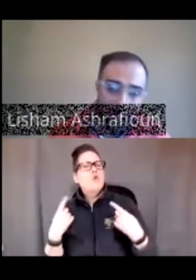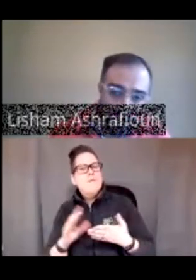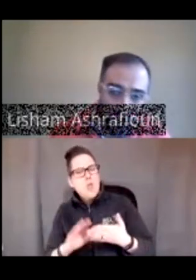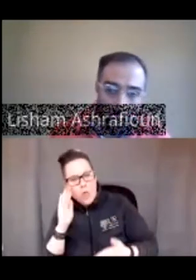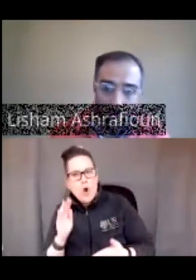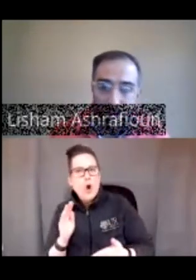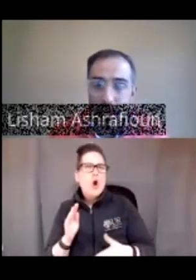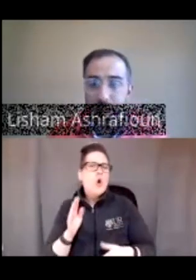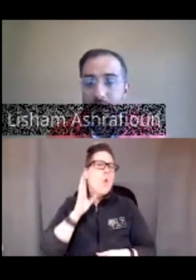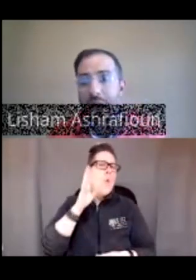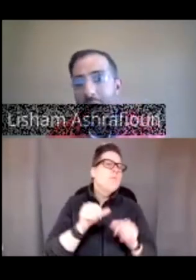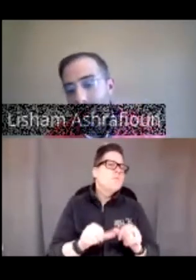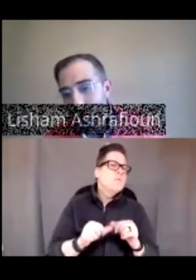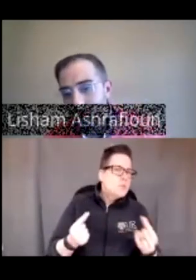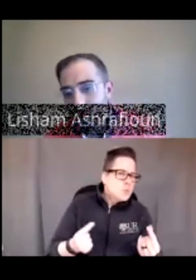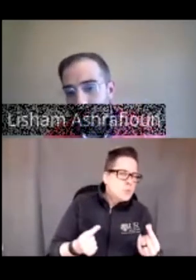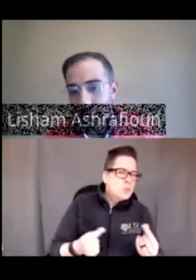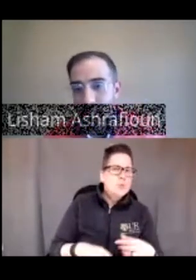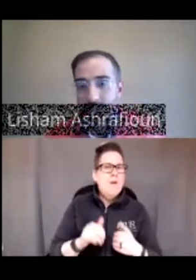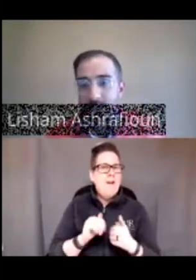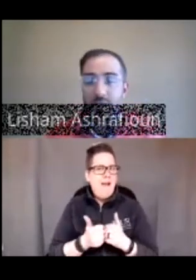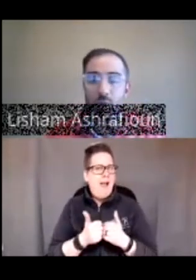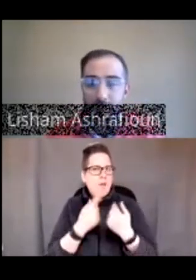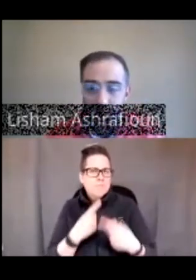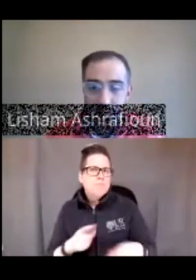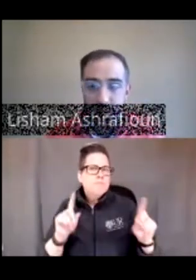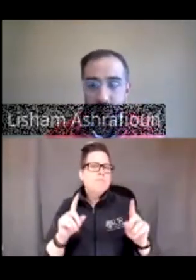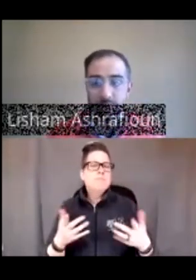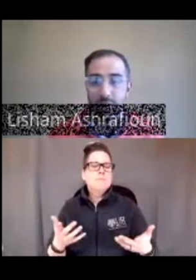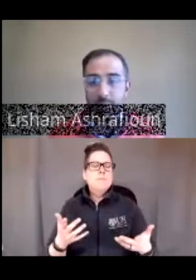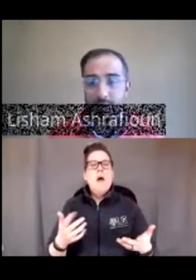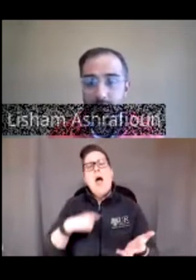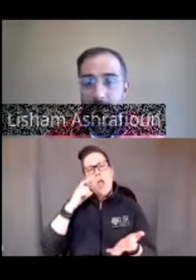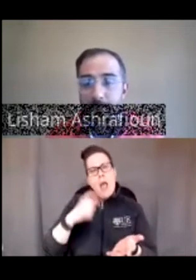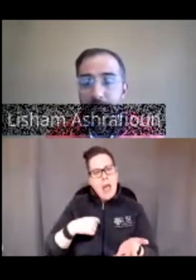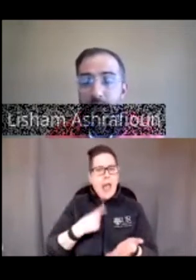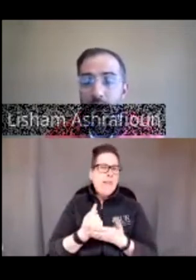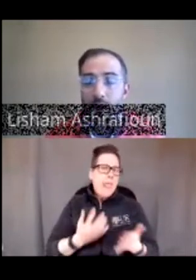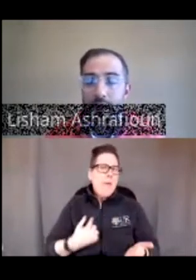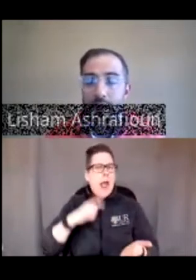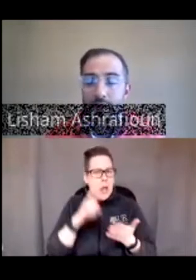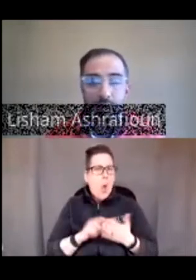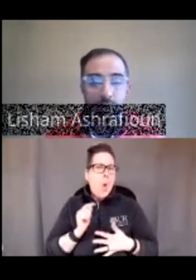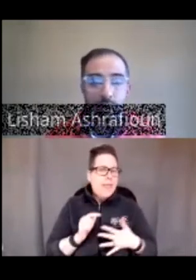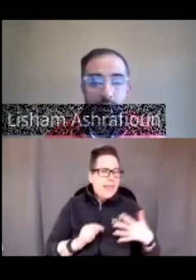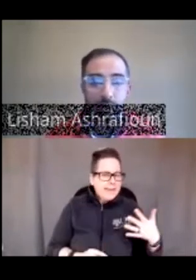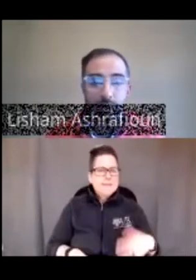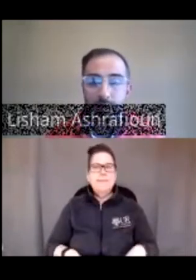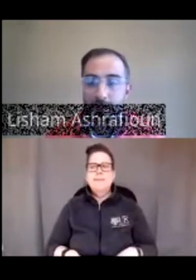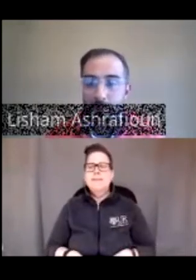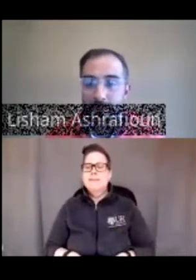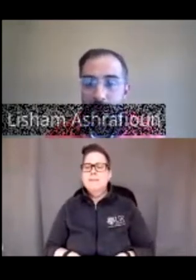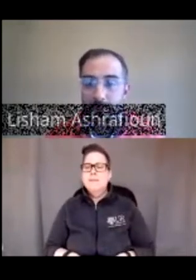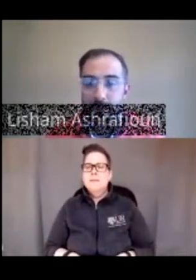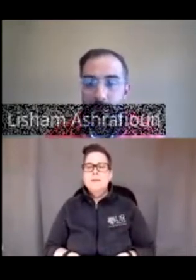you want to continue working on? How can you accomplish this? This is what I noticed as your therapist. And then